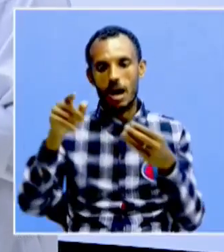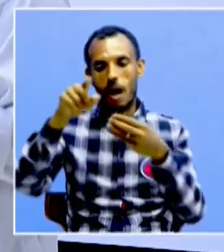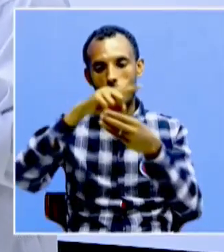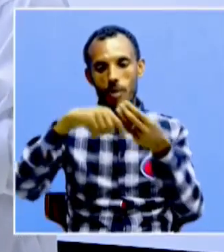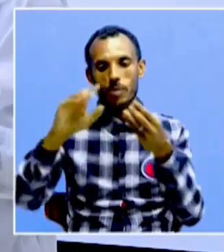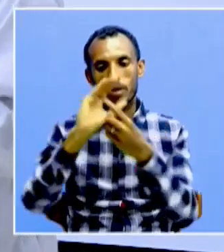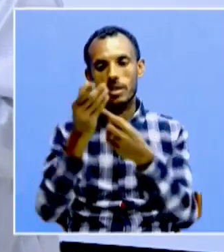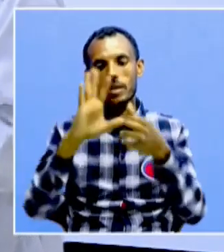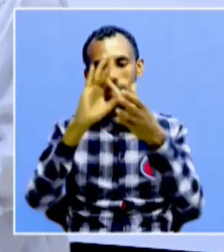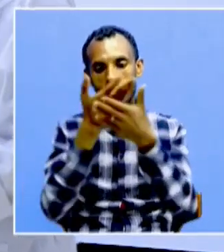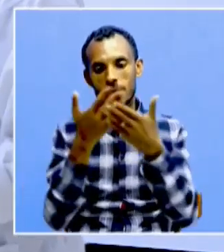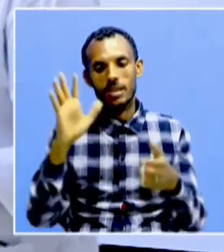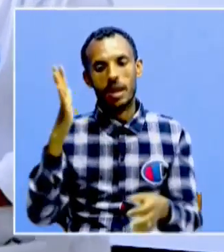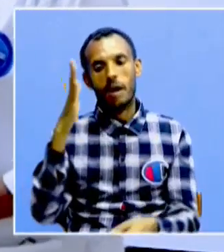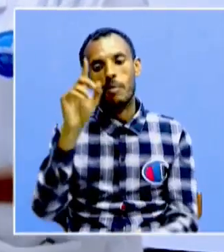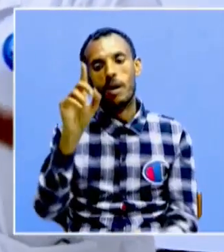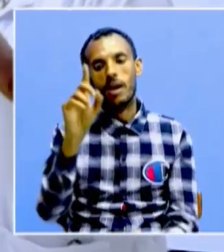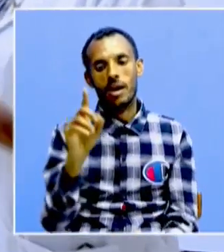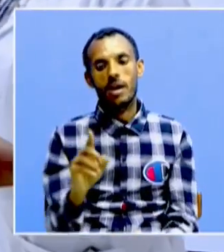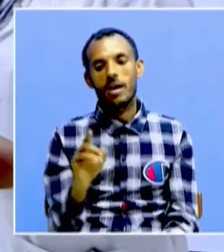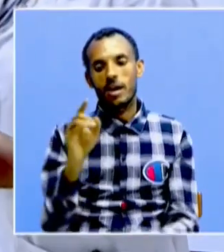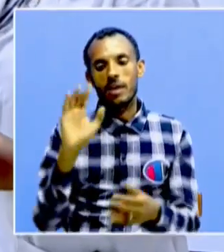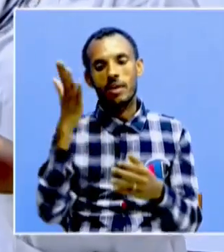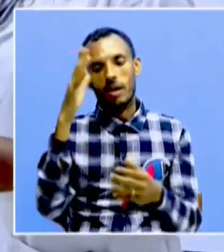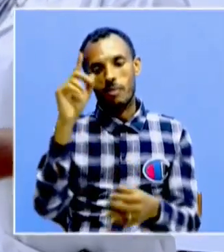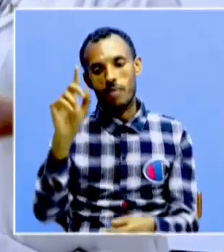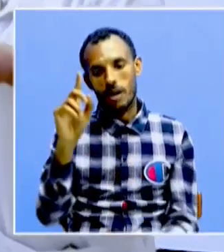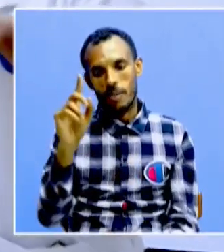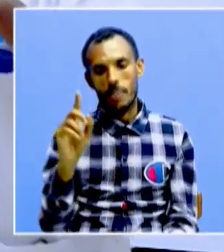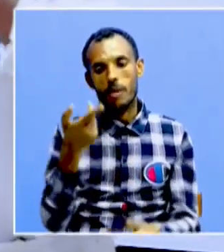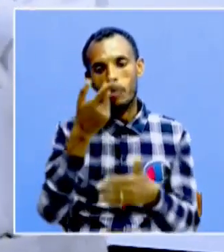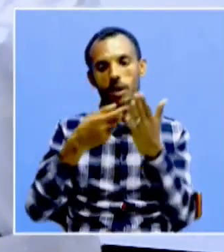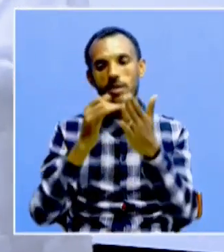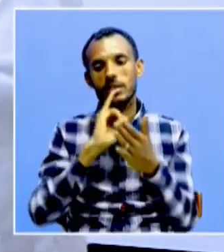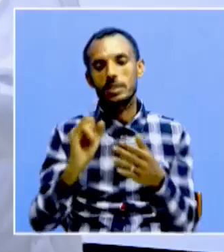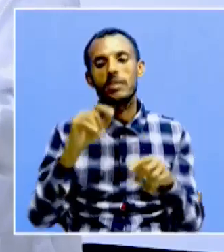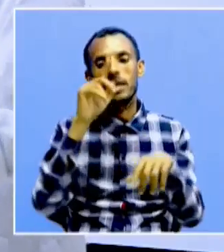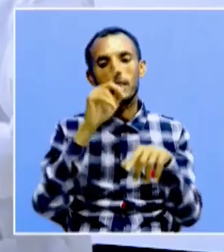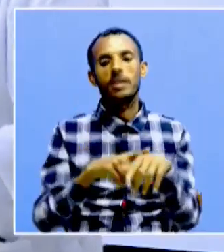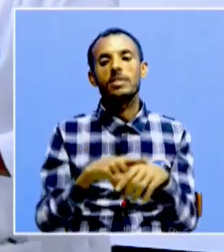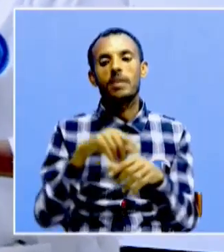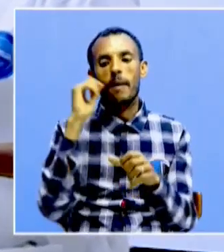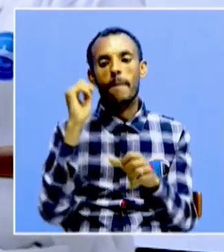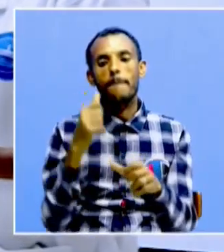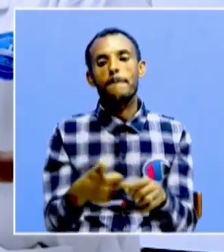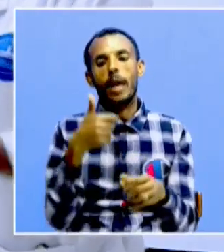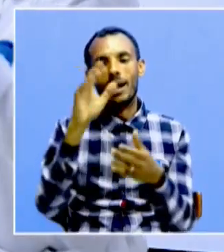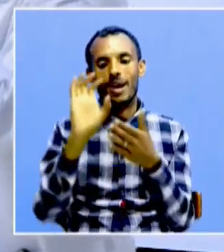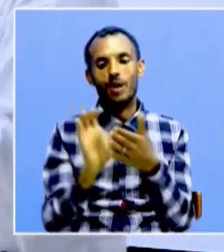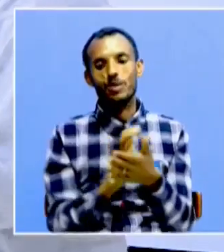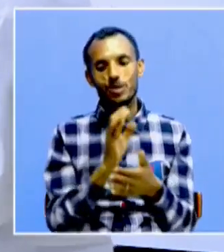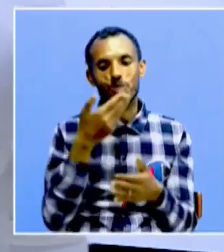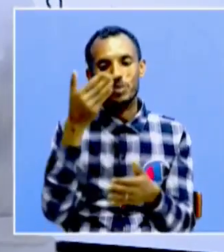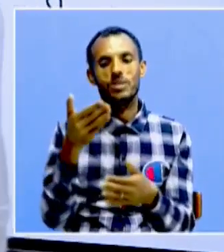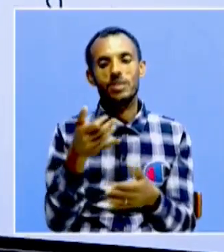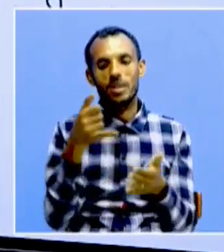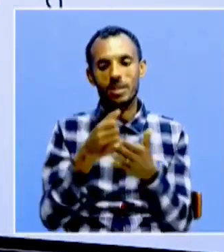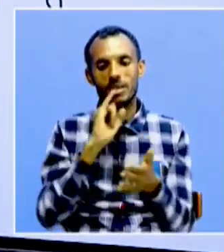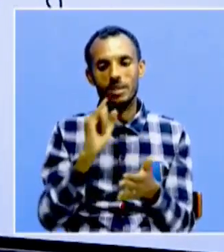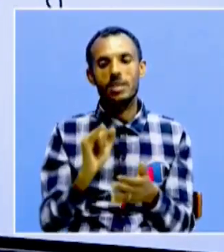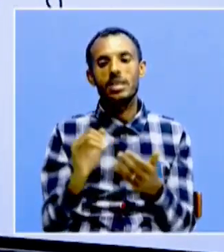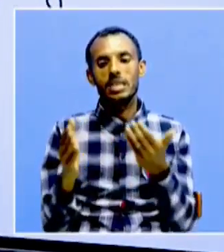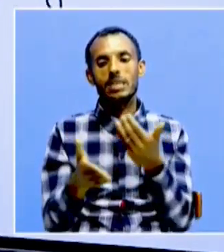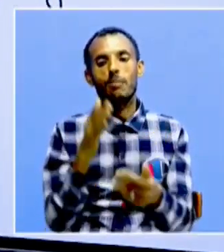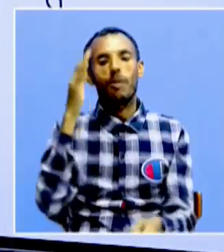conditional sentence type 1. So in type 1, what is the tense of main clause? Good. It is